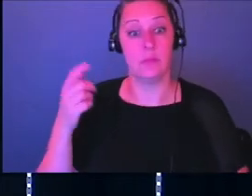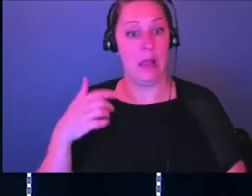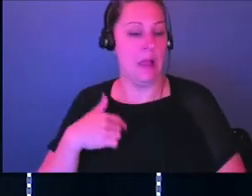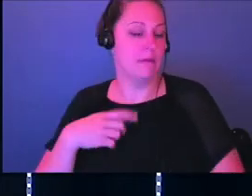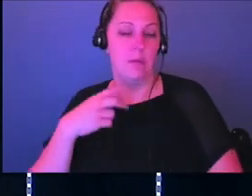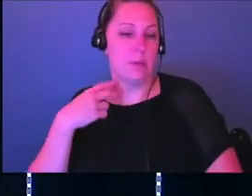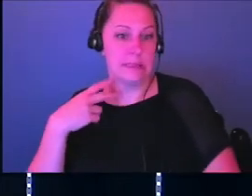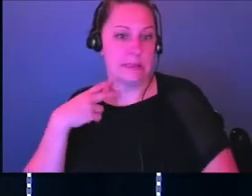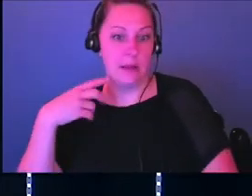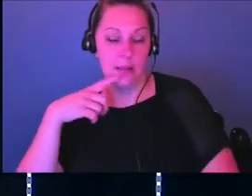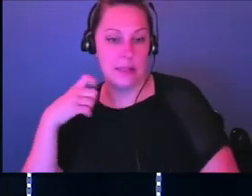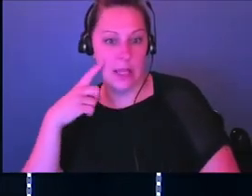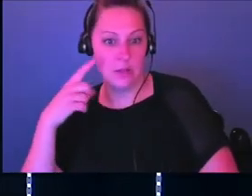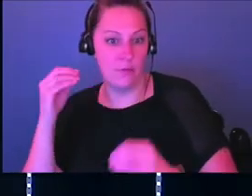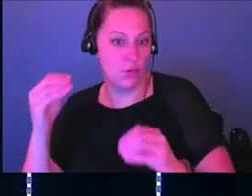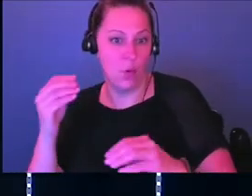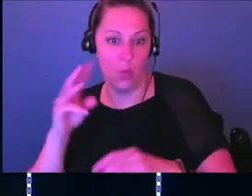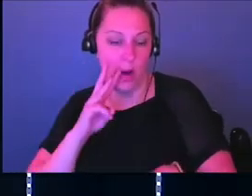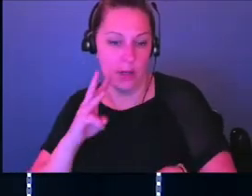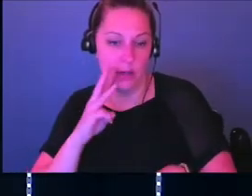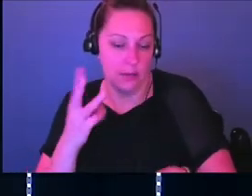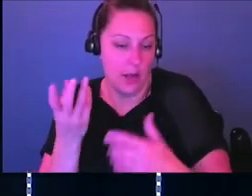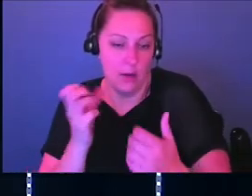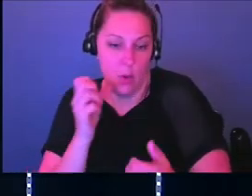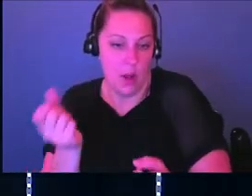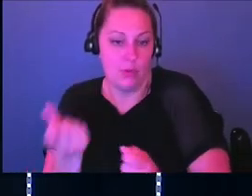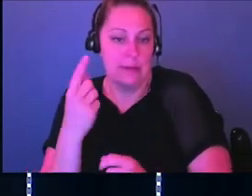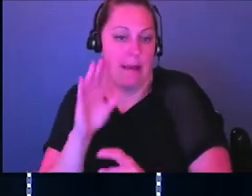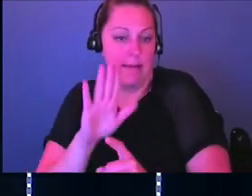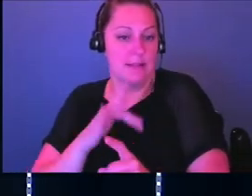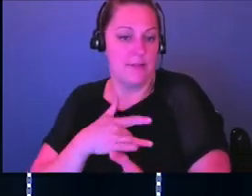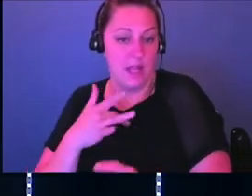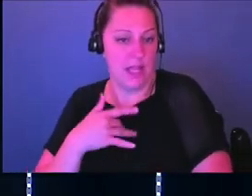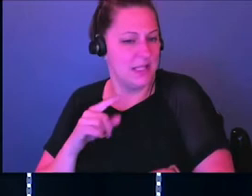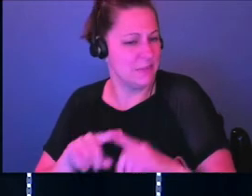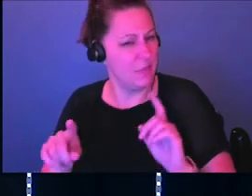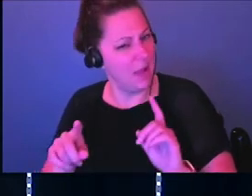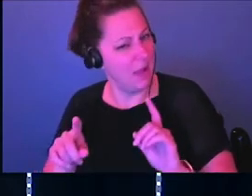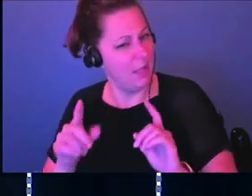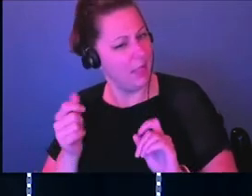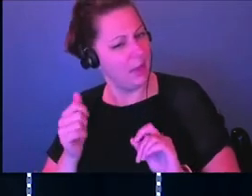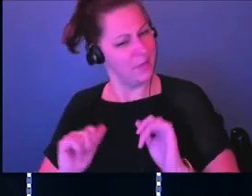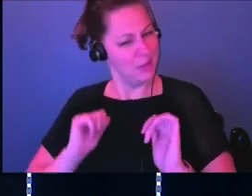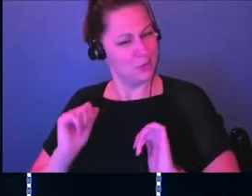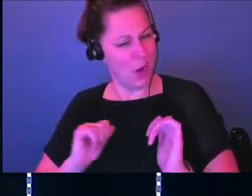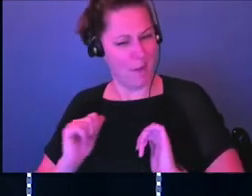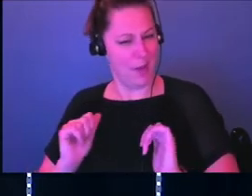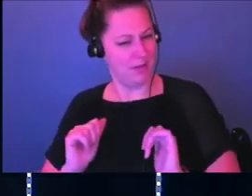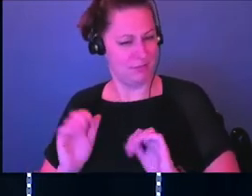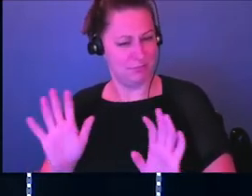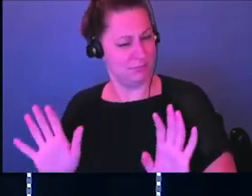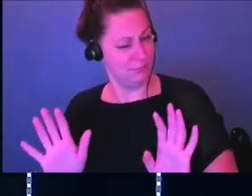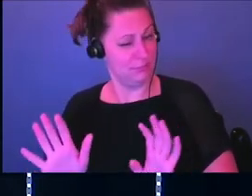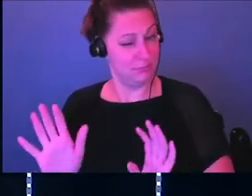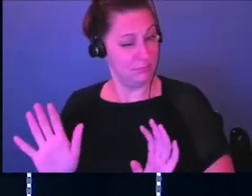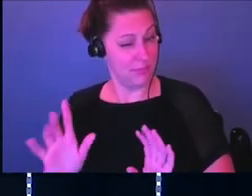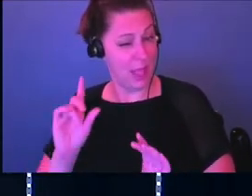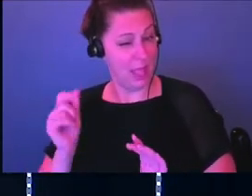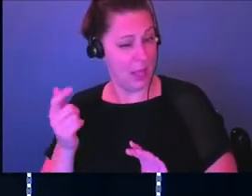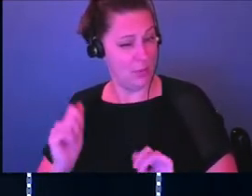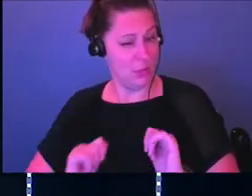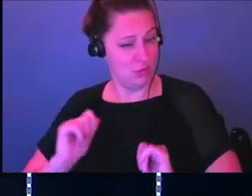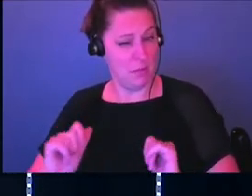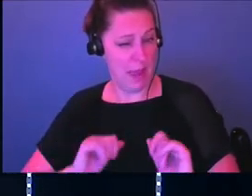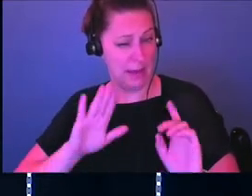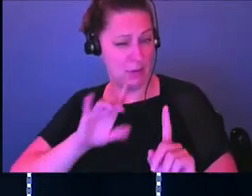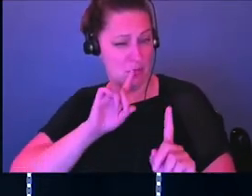the desert for seven days without water. So I can't say I understand how he's feeling, but I feel like there's a little bit of drama in there. You know what I'm saying? Like, he's being at least a little bit dramatic in how